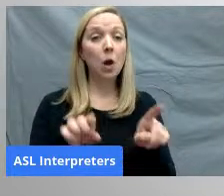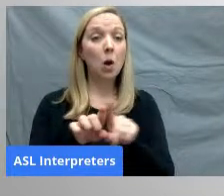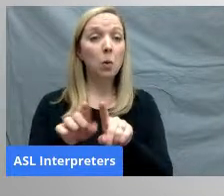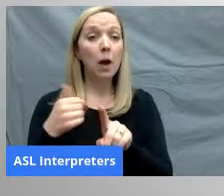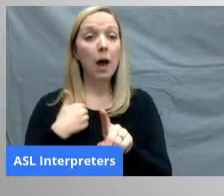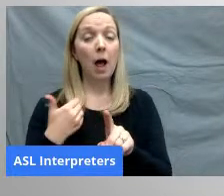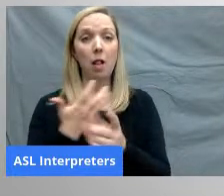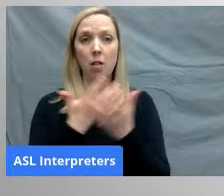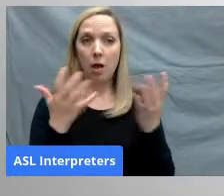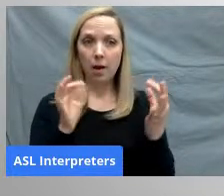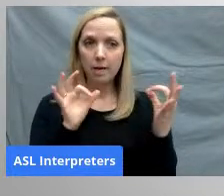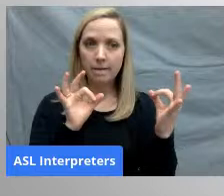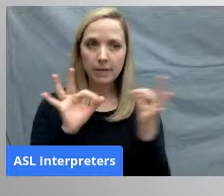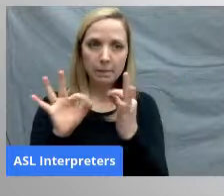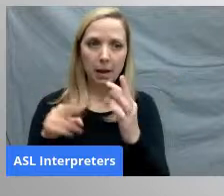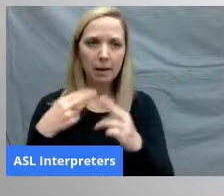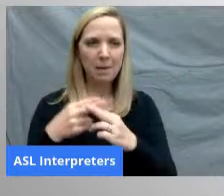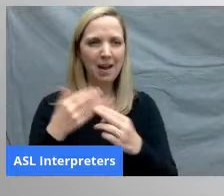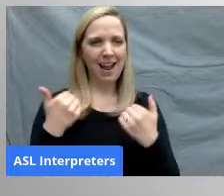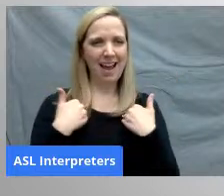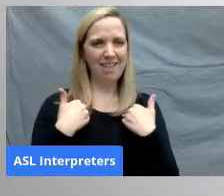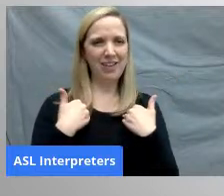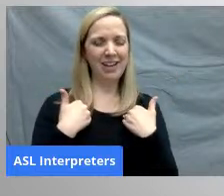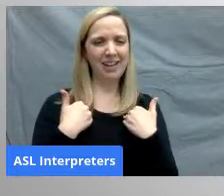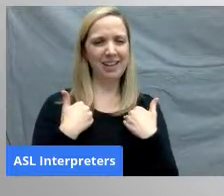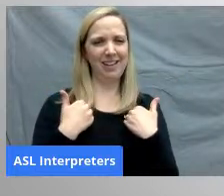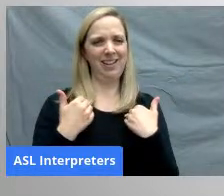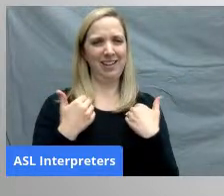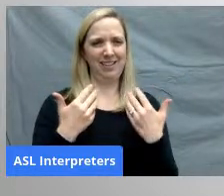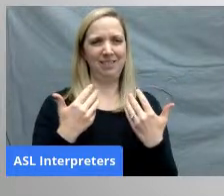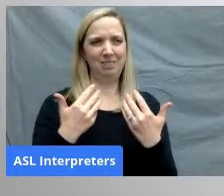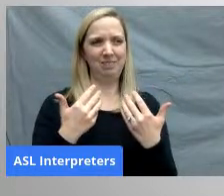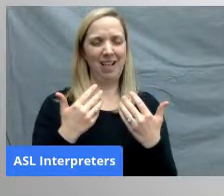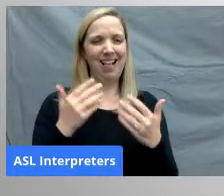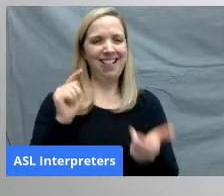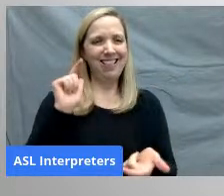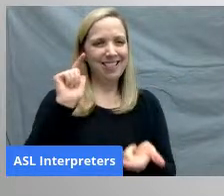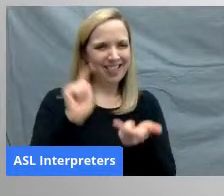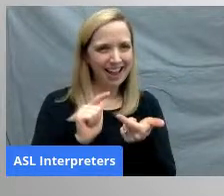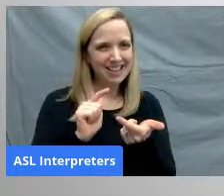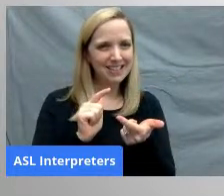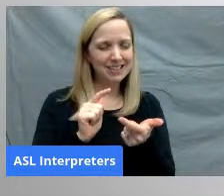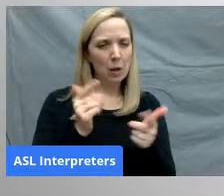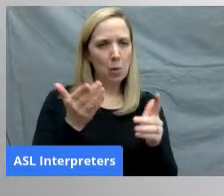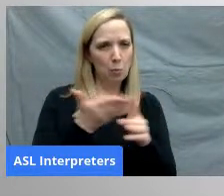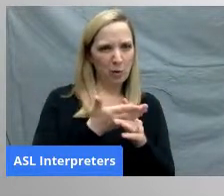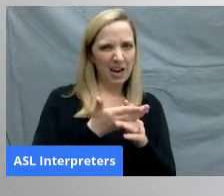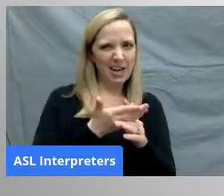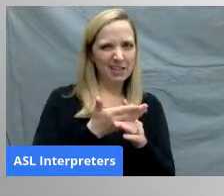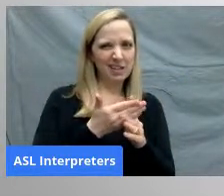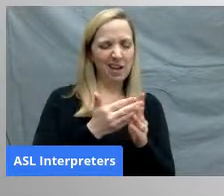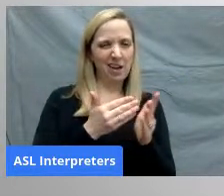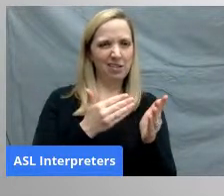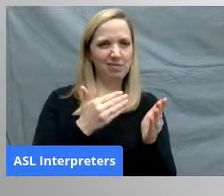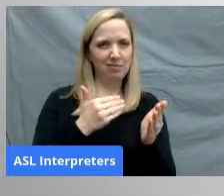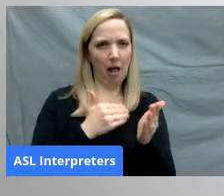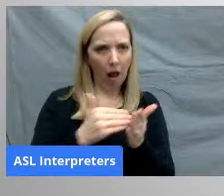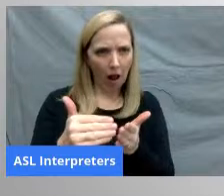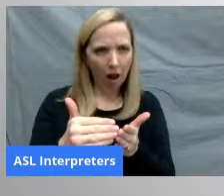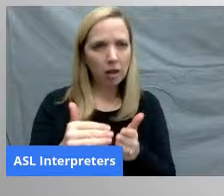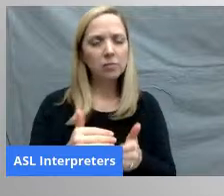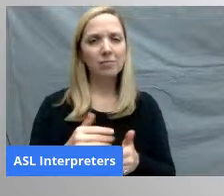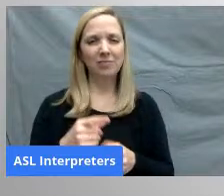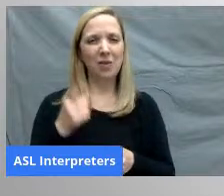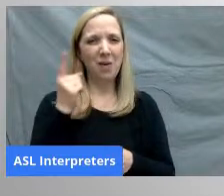disjointed student breaks. I think someone said, you look up and we're always out, and we agreed. I see Ms. Hull shaking her head. So we tried